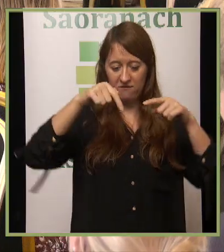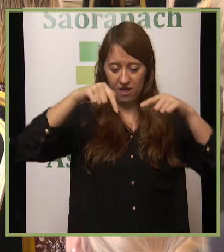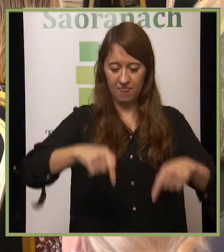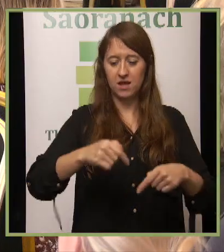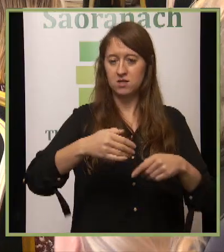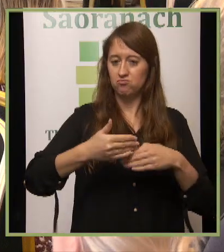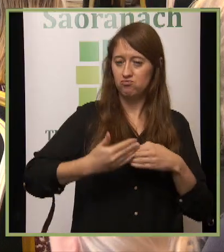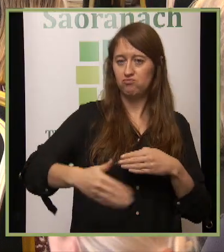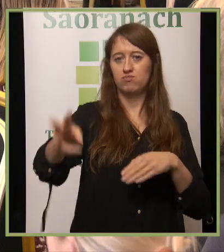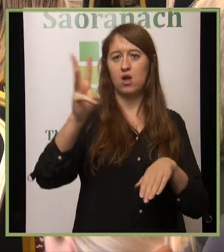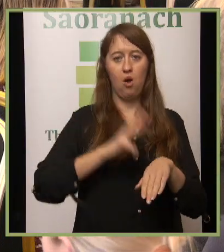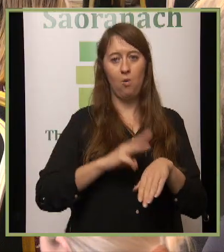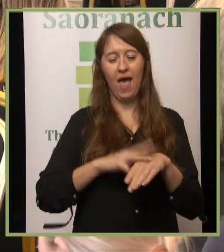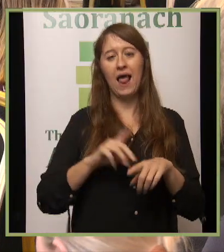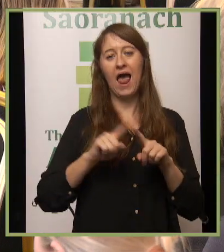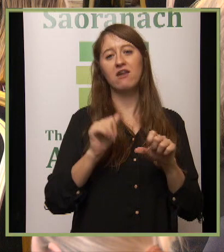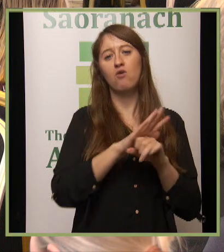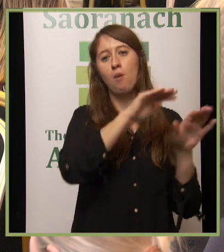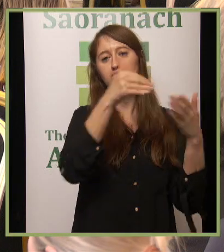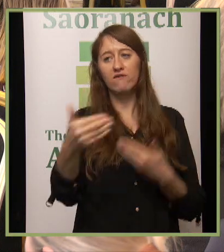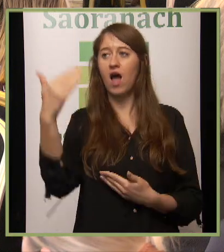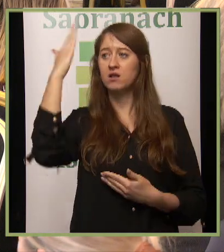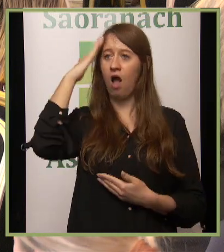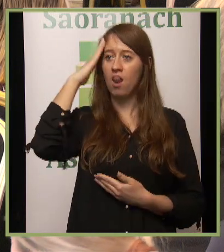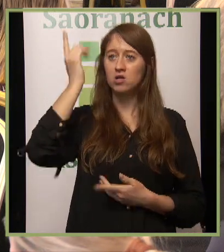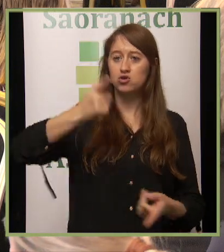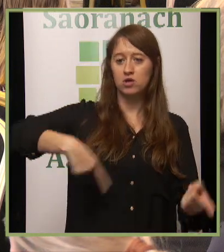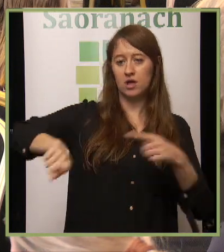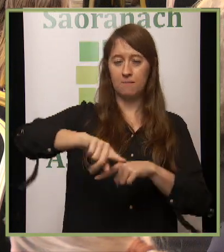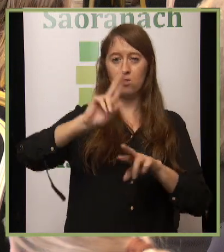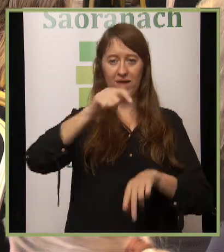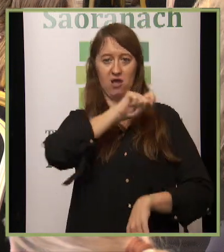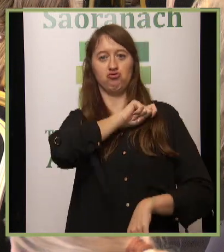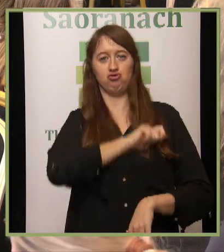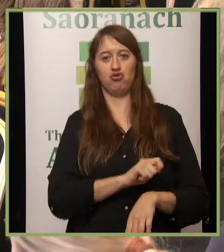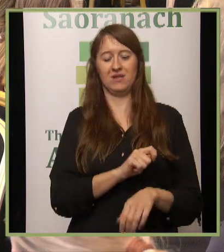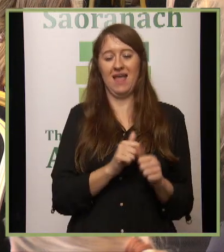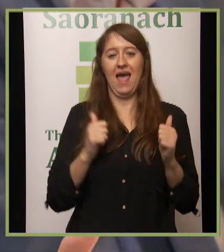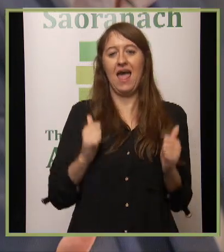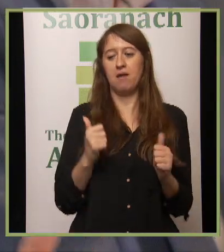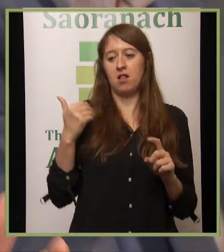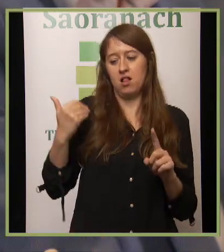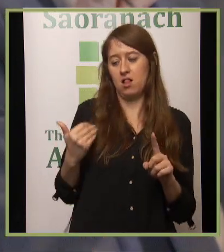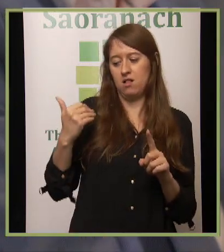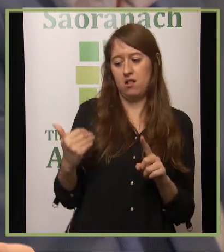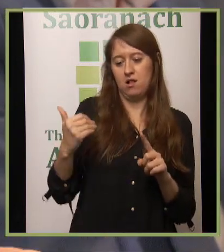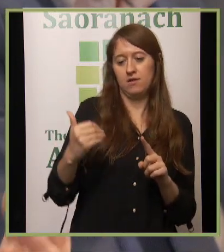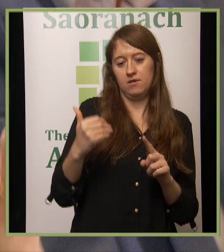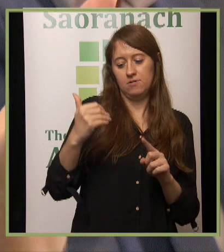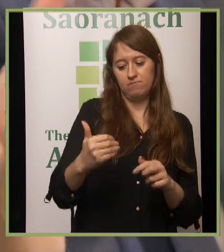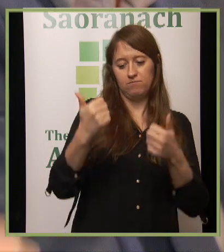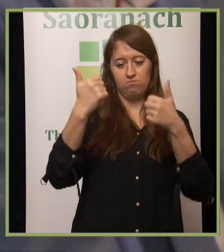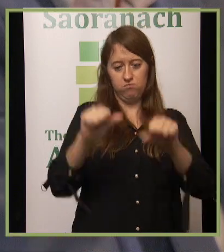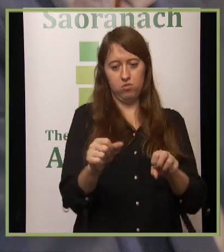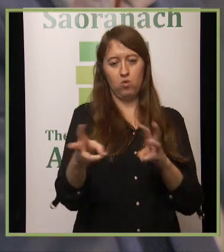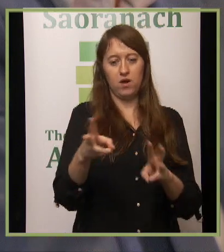guess providing us all with the knowledge that we could trust that this would get to the end game and this would actually work, even though we're